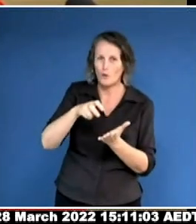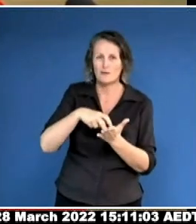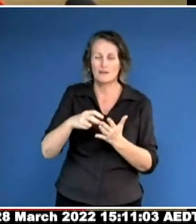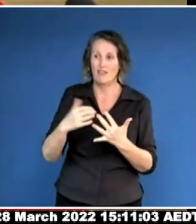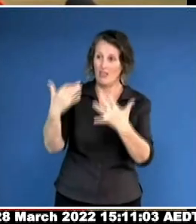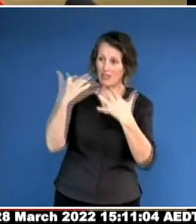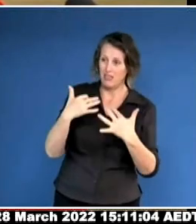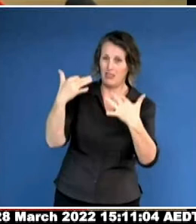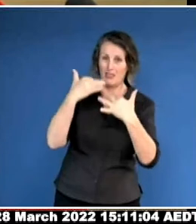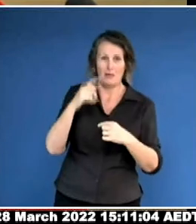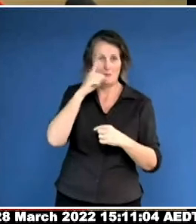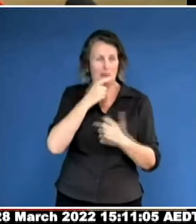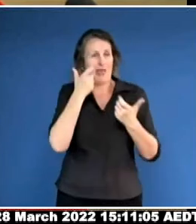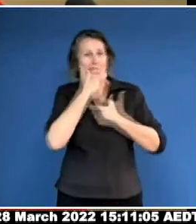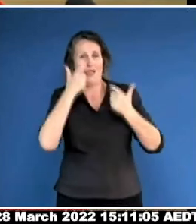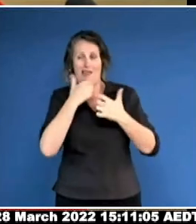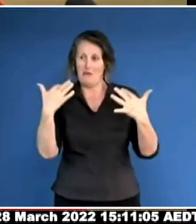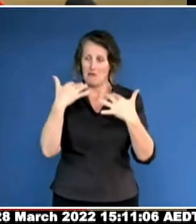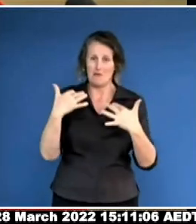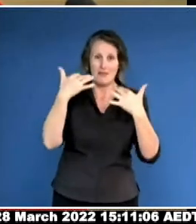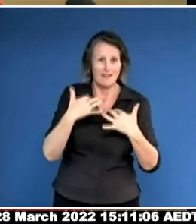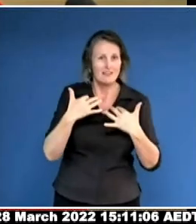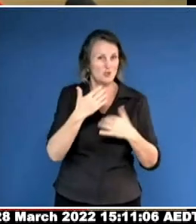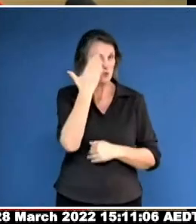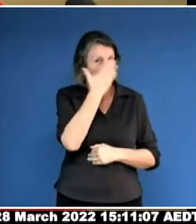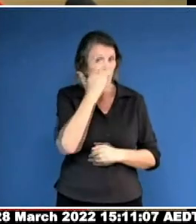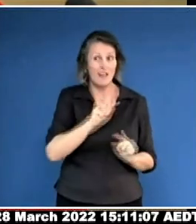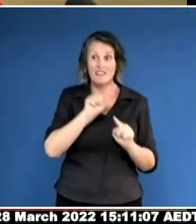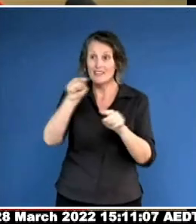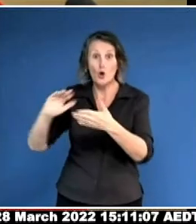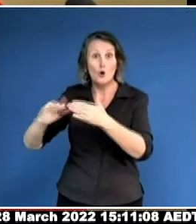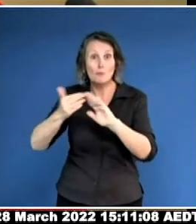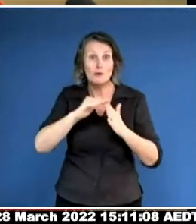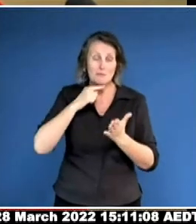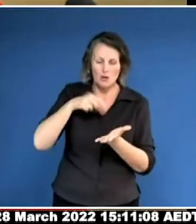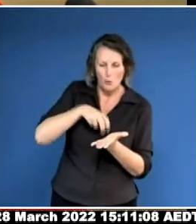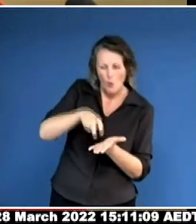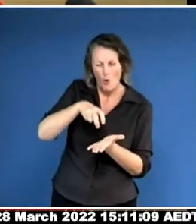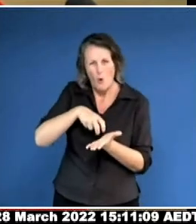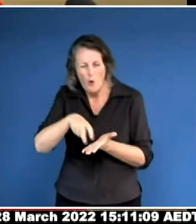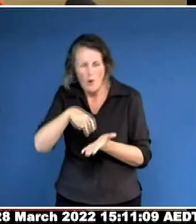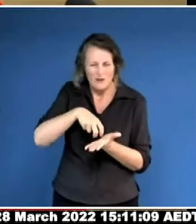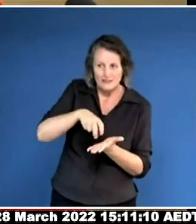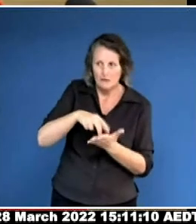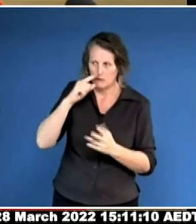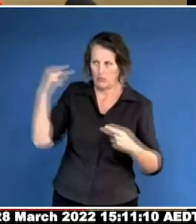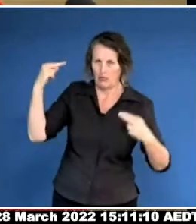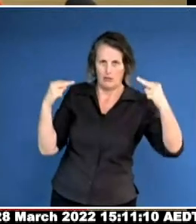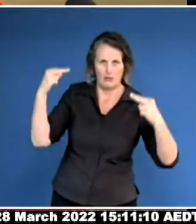mocked and called names at school, when I was in the community, people would stare at the way I walked and negotiated